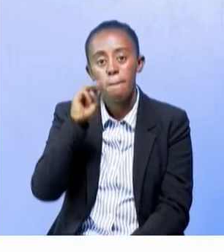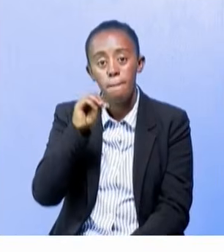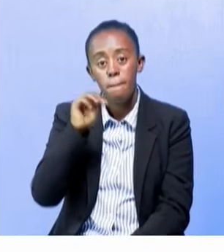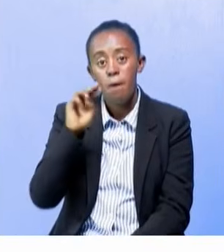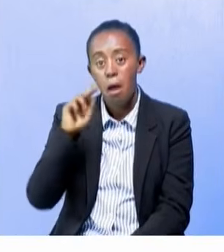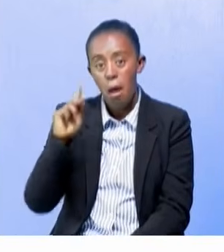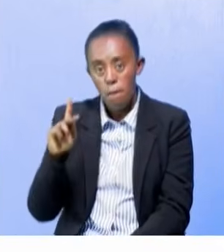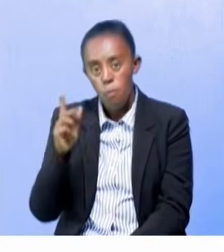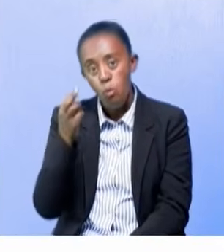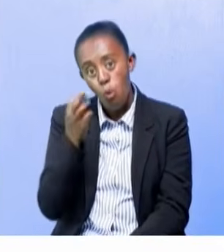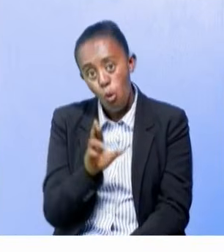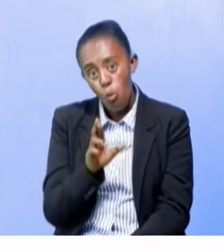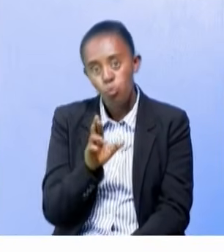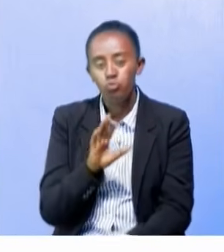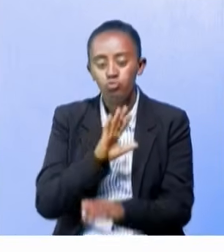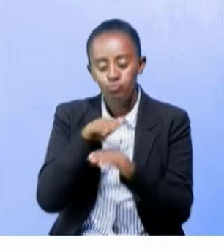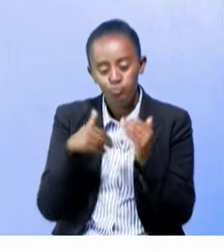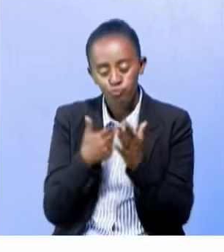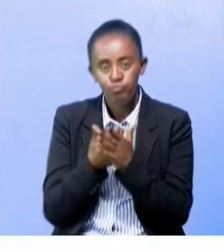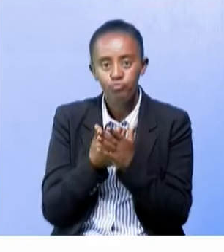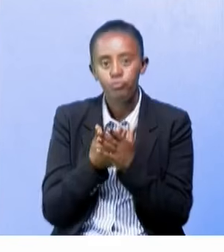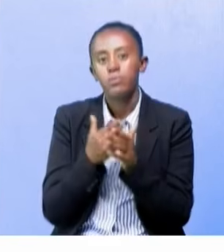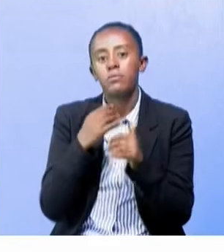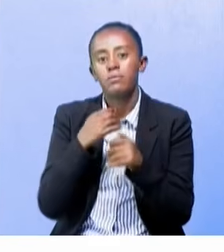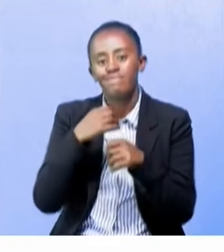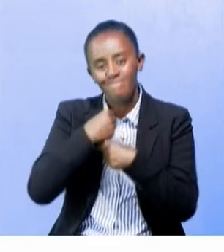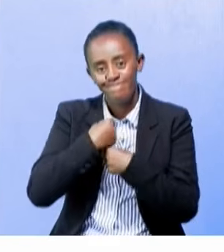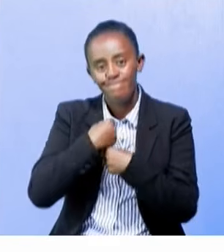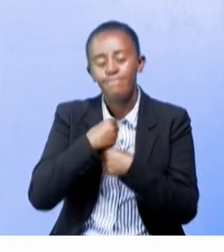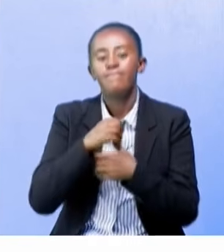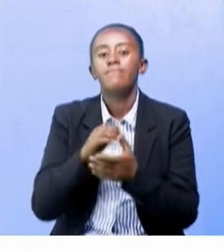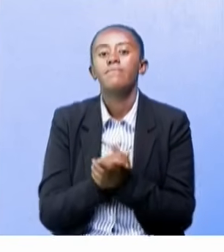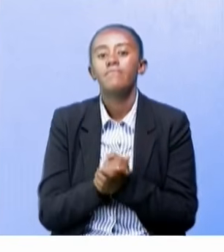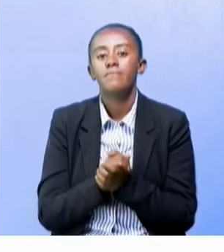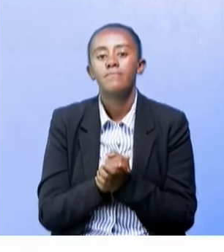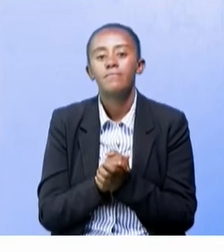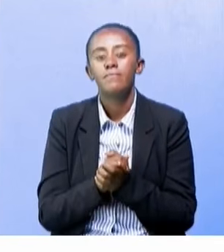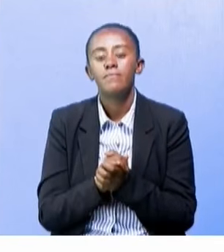up or generalize